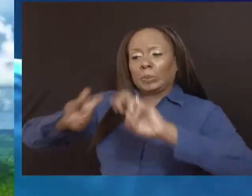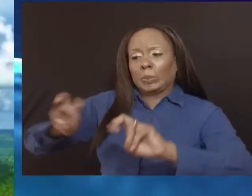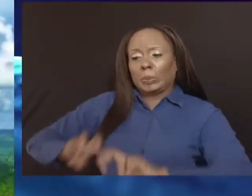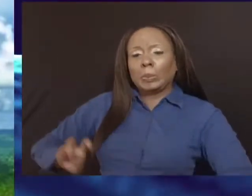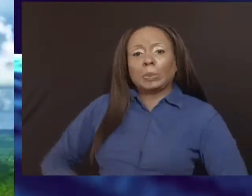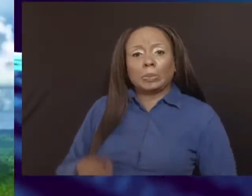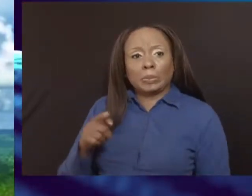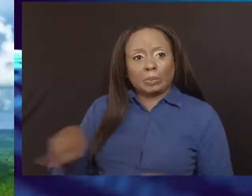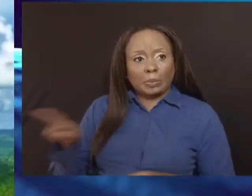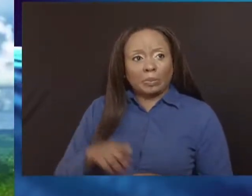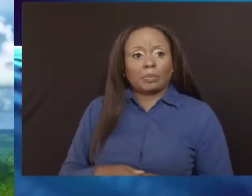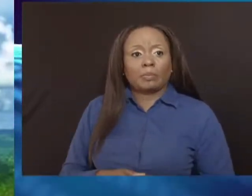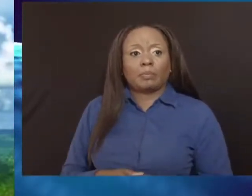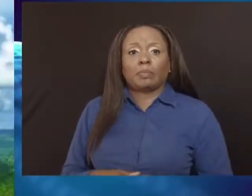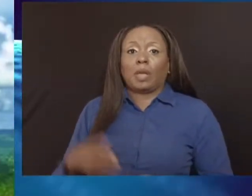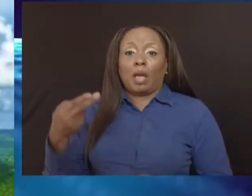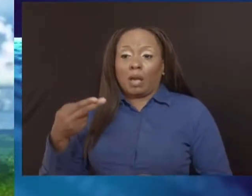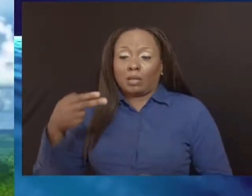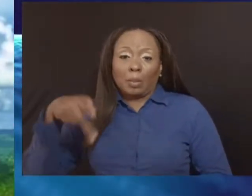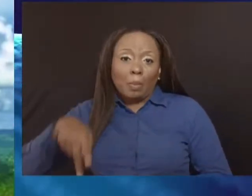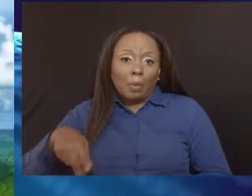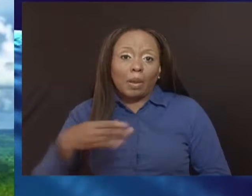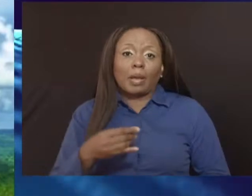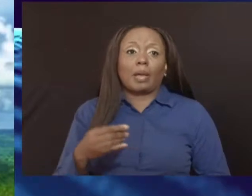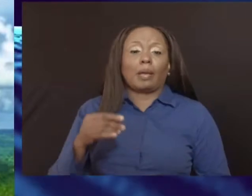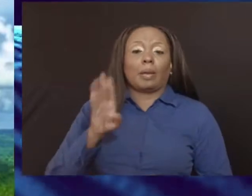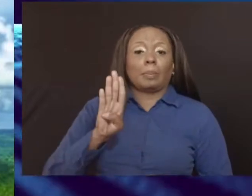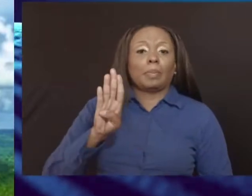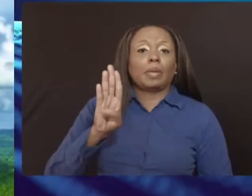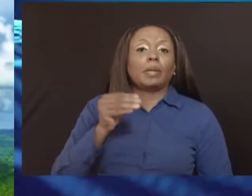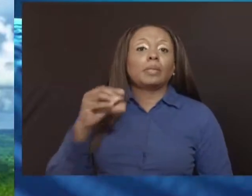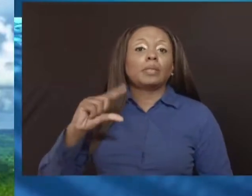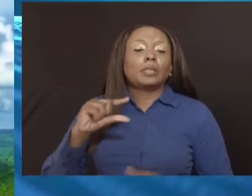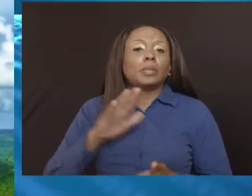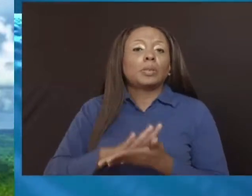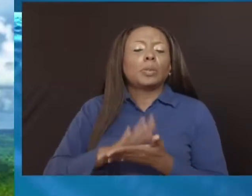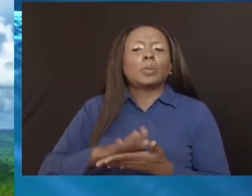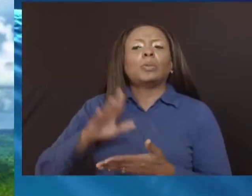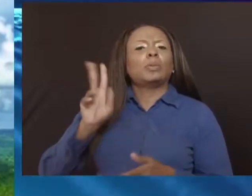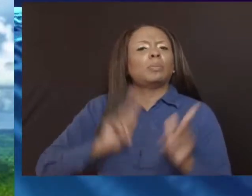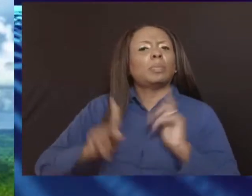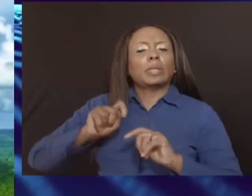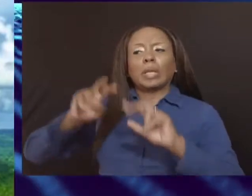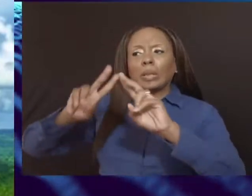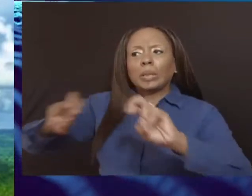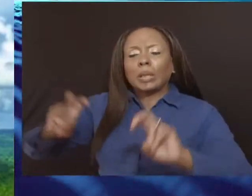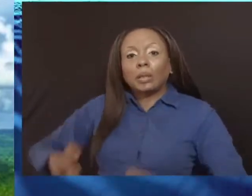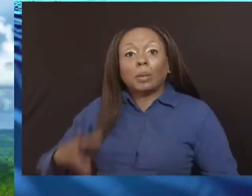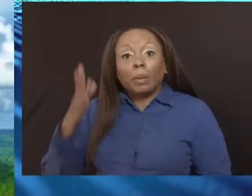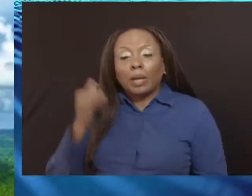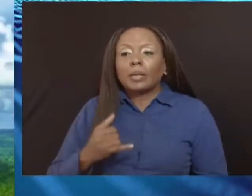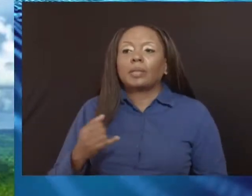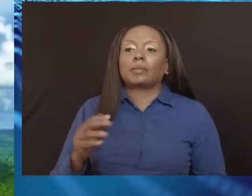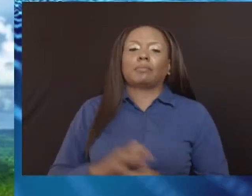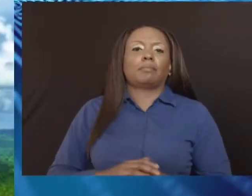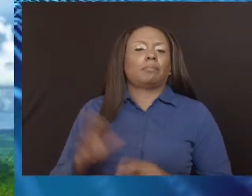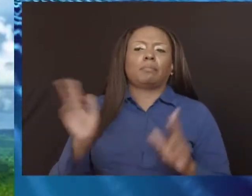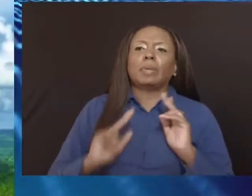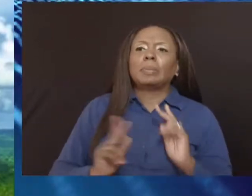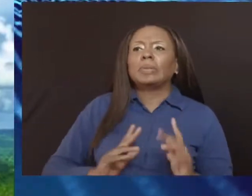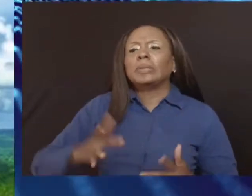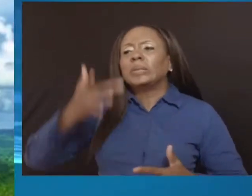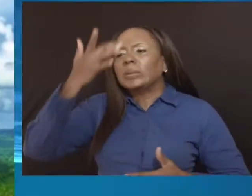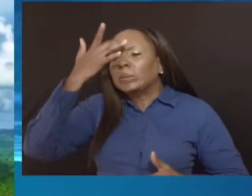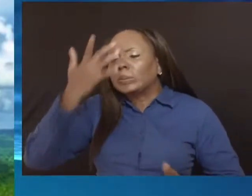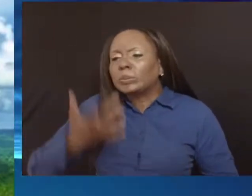isolation team at Harrison Point and Blackman Gullup. And why is that important? Because these persons have symptoms, they have a